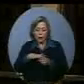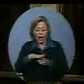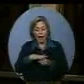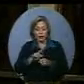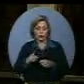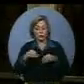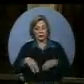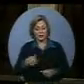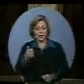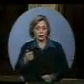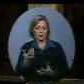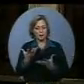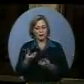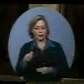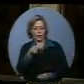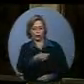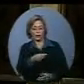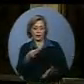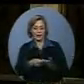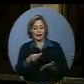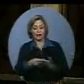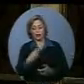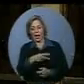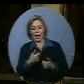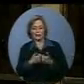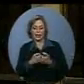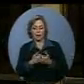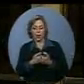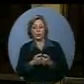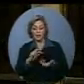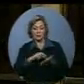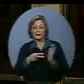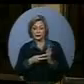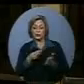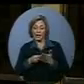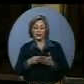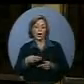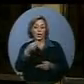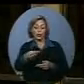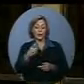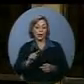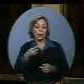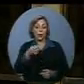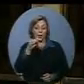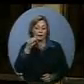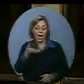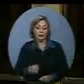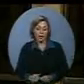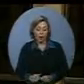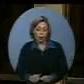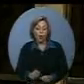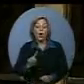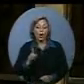He wanted to ensure his girlfriend benefited from money destined for Aboriginal communities.